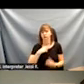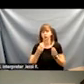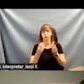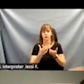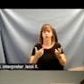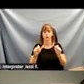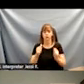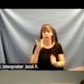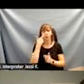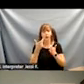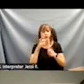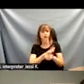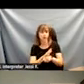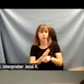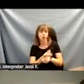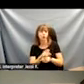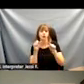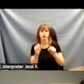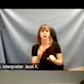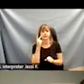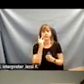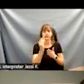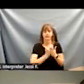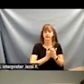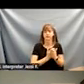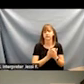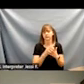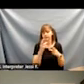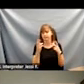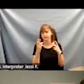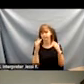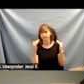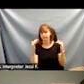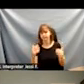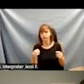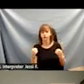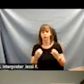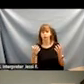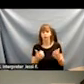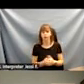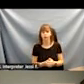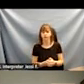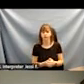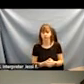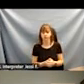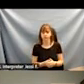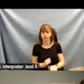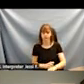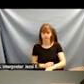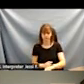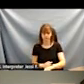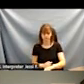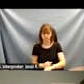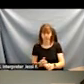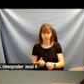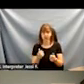video series that you can take advantage of that showcase other entrepreneurs and how they've learned in their journey and